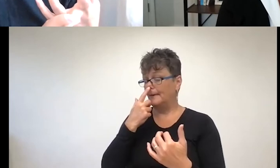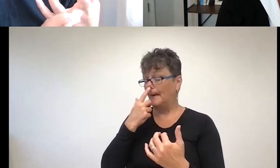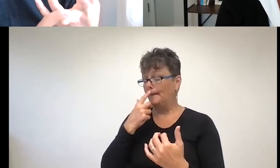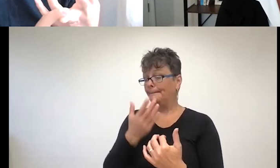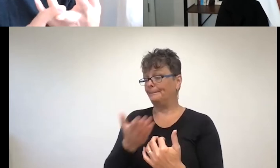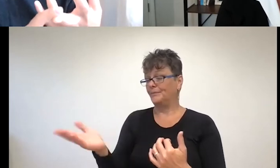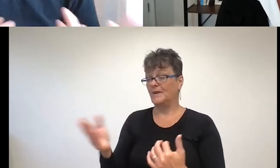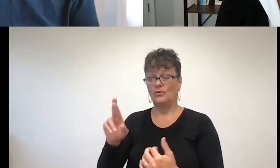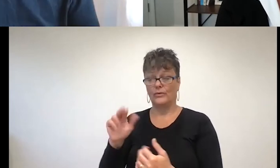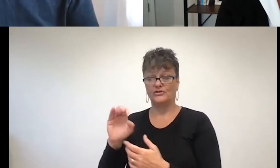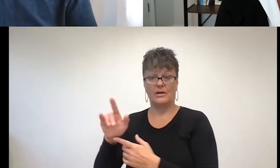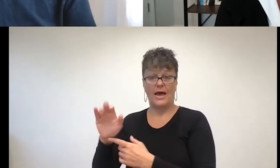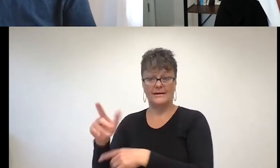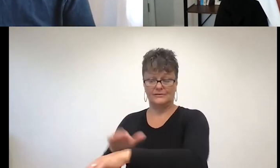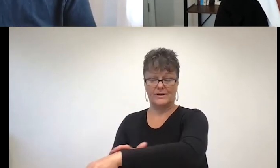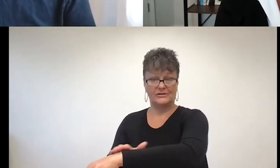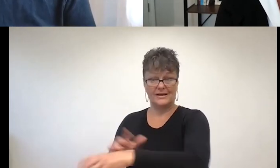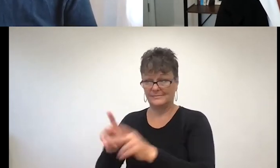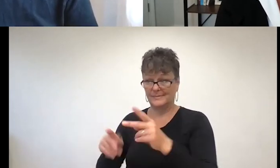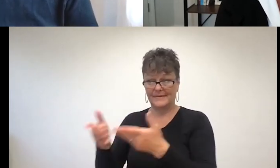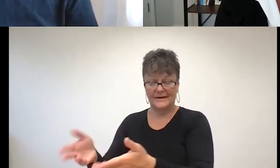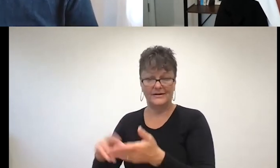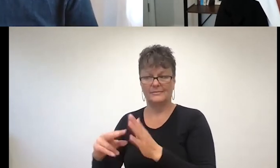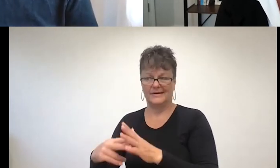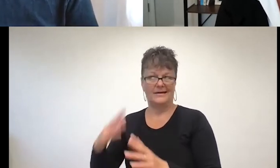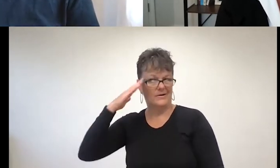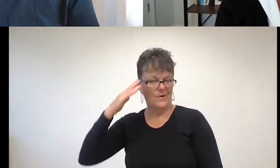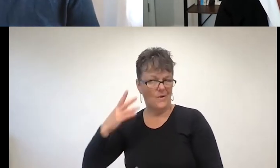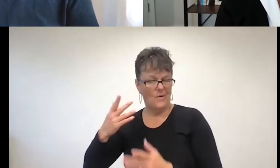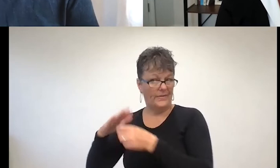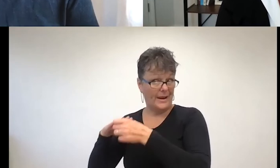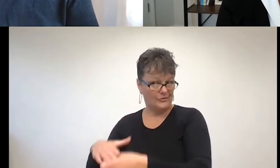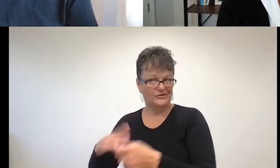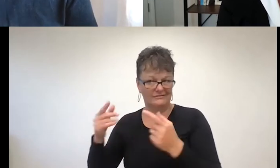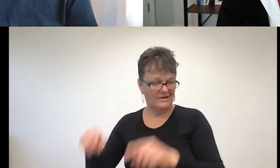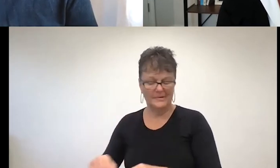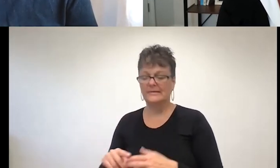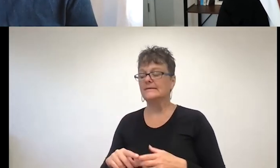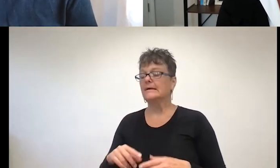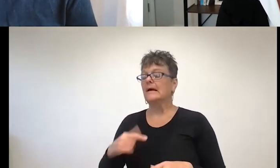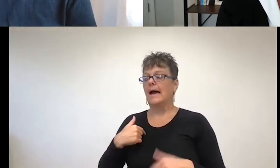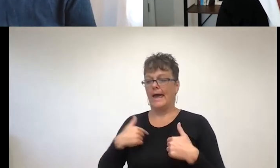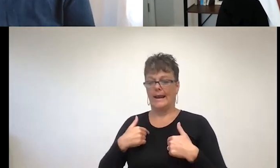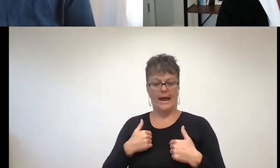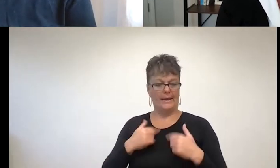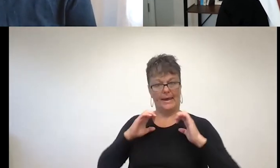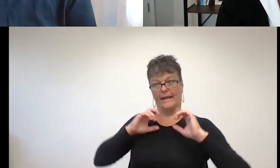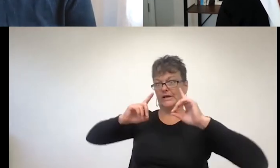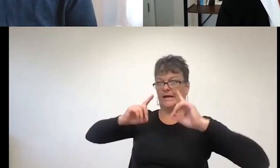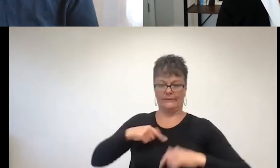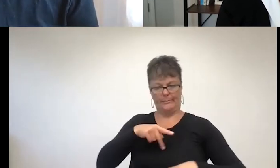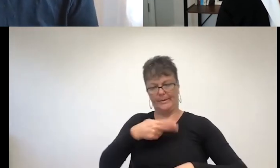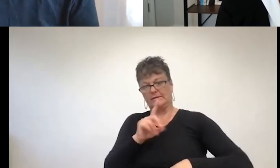then I am seen as a legitimate subject there. And there are, I know that I'm not facing the kinds of surveillance,